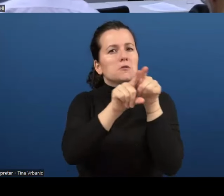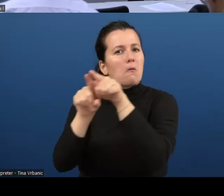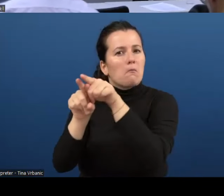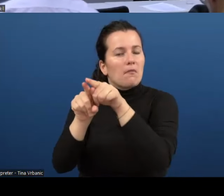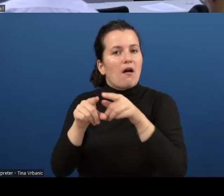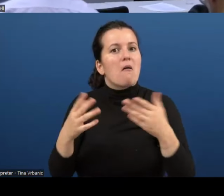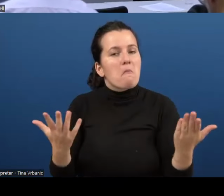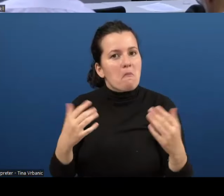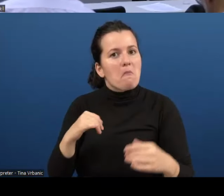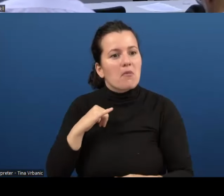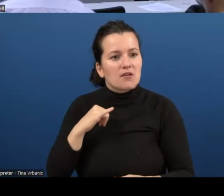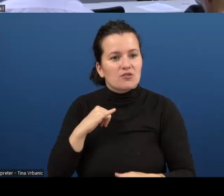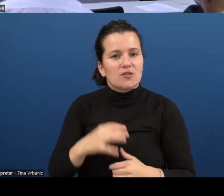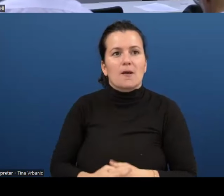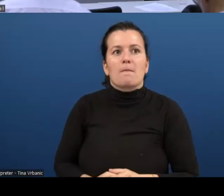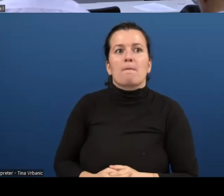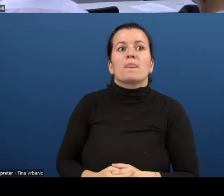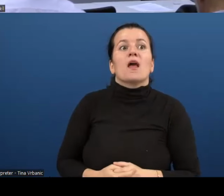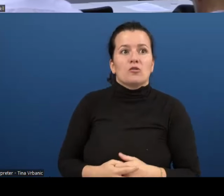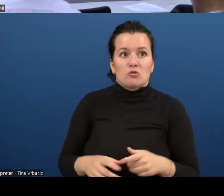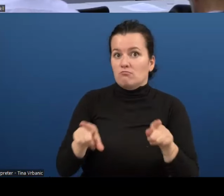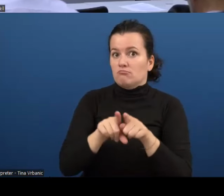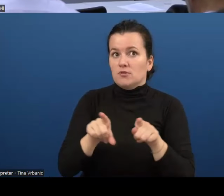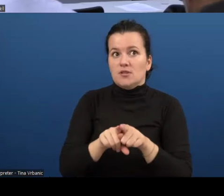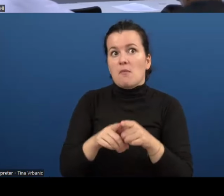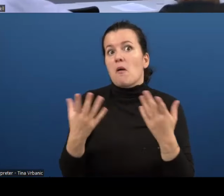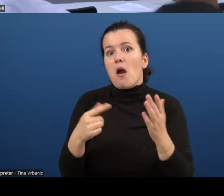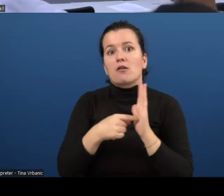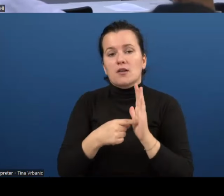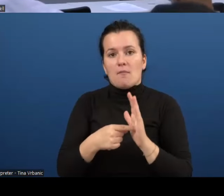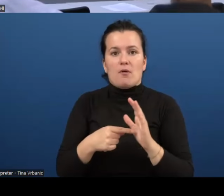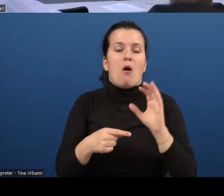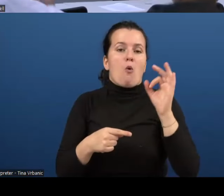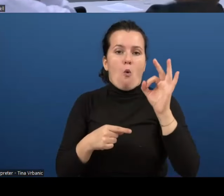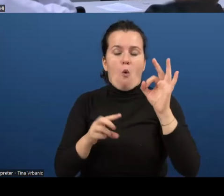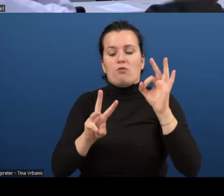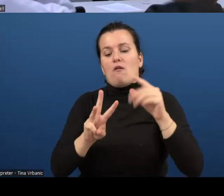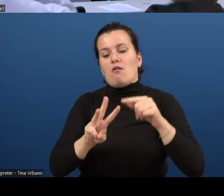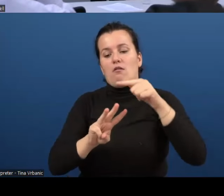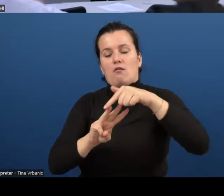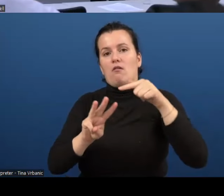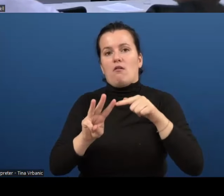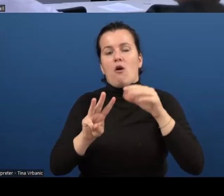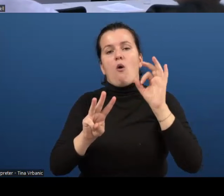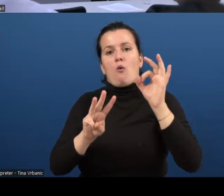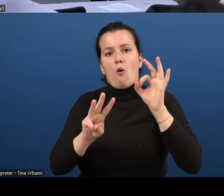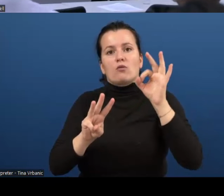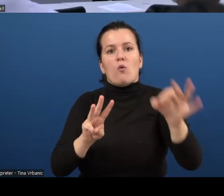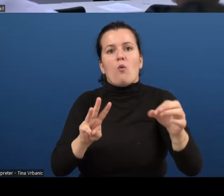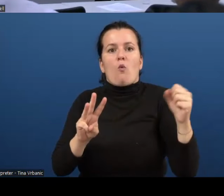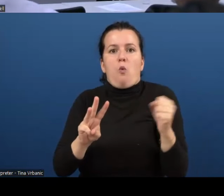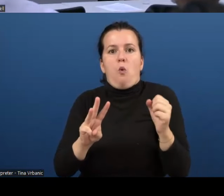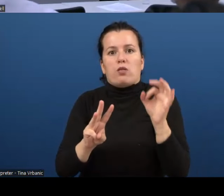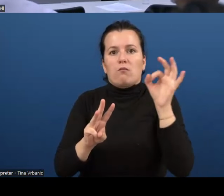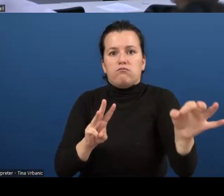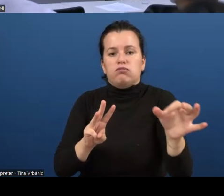happens if you do that with cold ones. So put the coins in the freezer for a time and you can do the experiment yourself. Put your